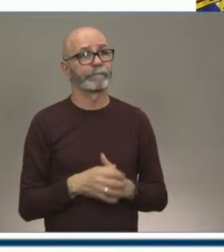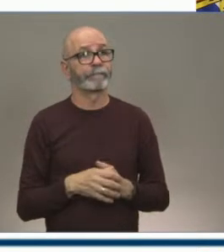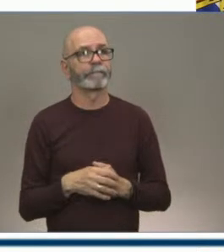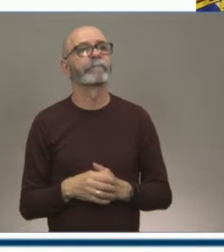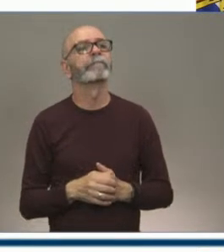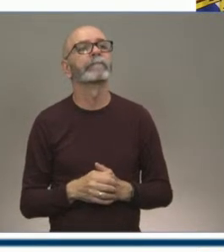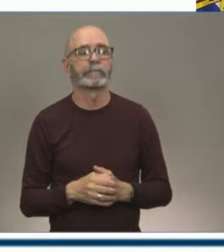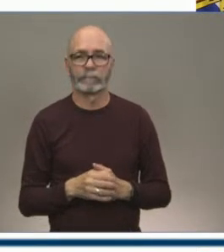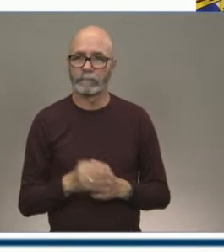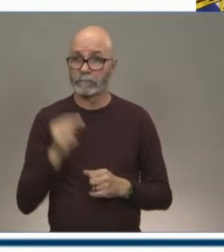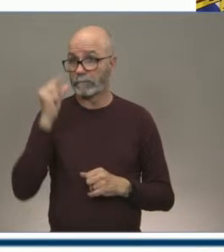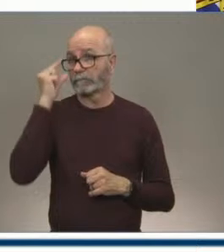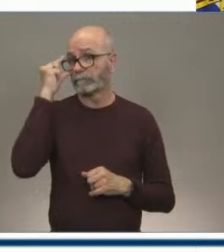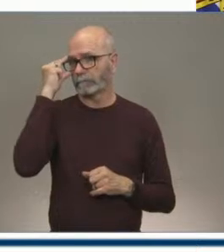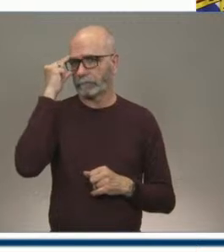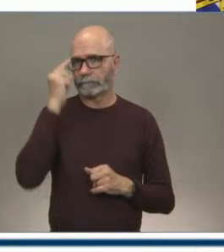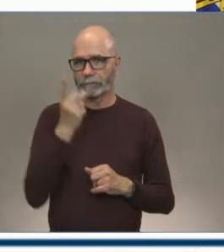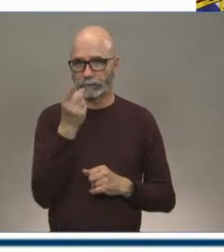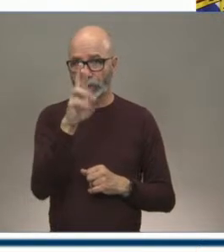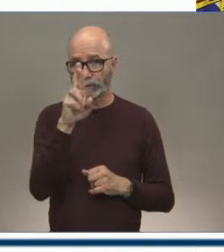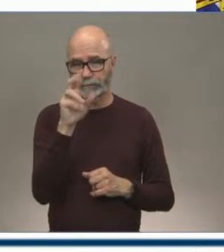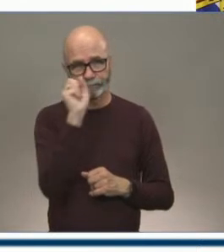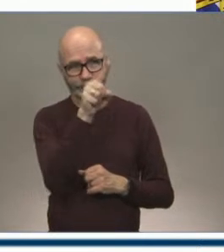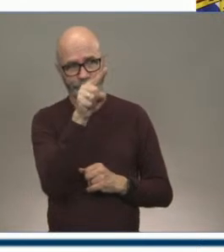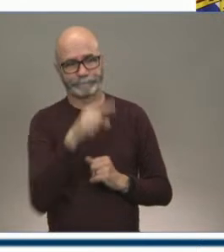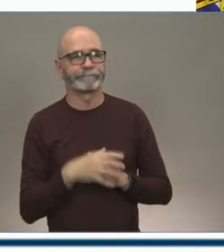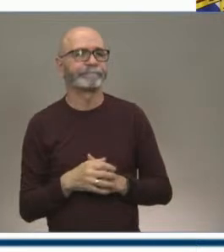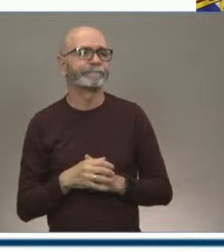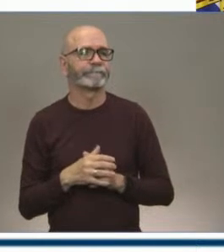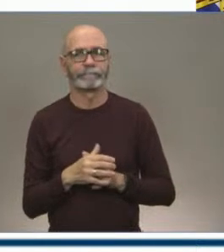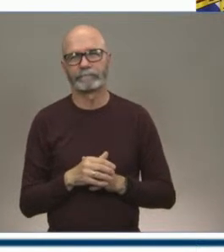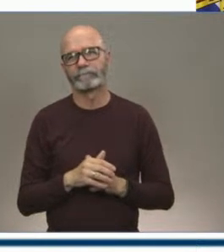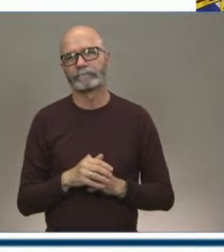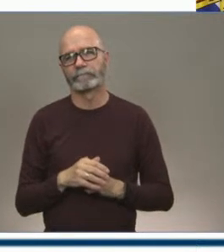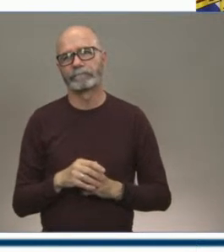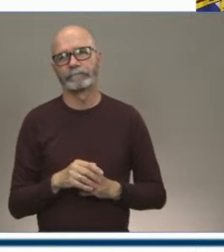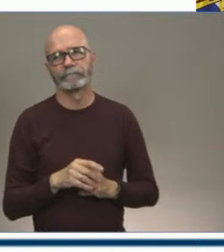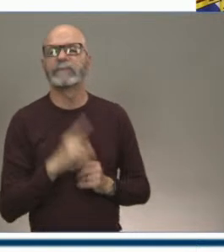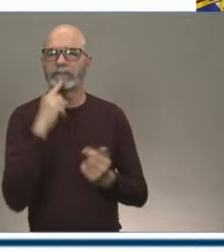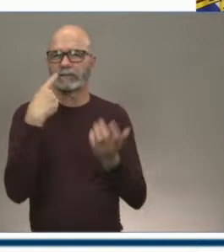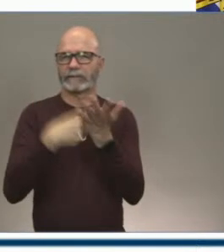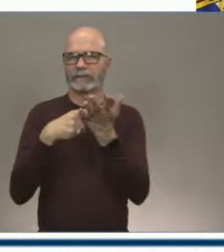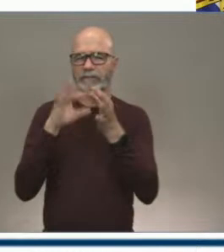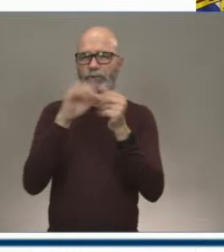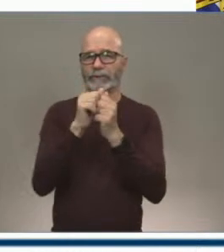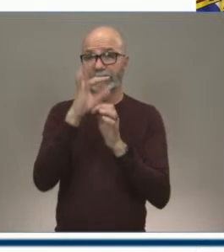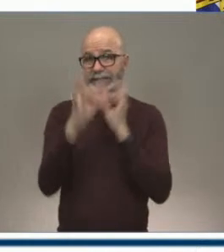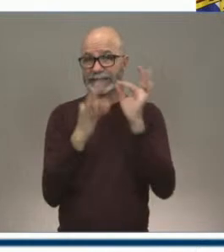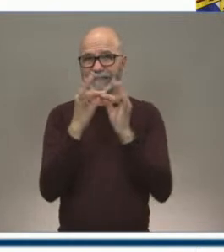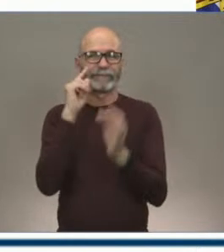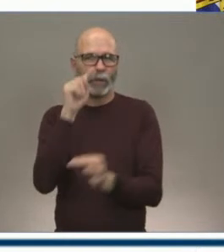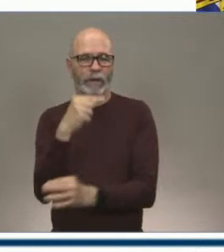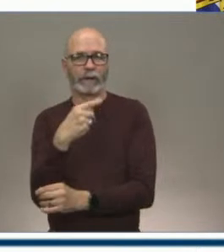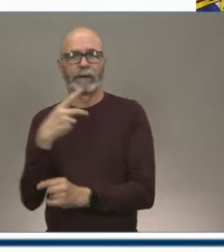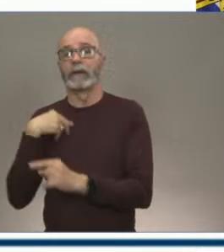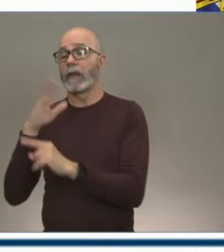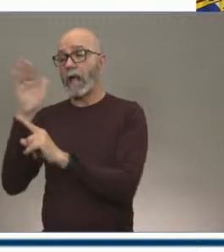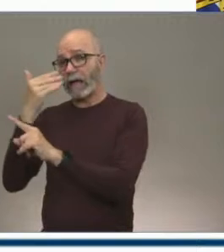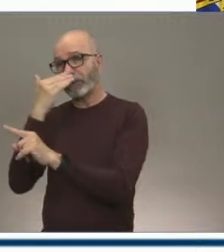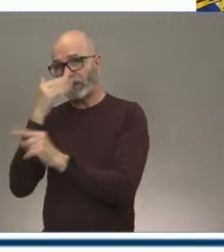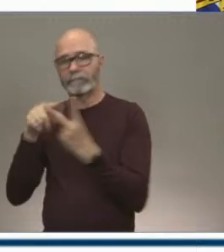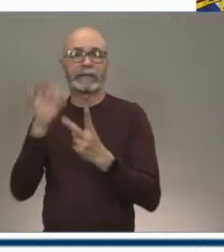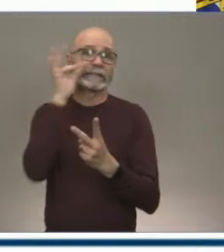Strang. We've talked a little bit more today about testing in vaccines in African, Nova Scotian, and First Nations